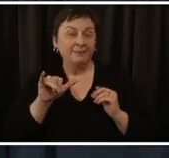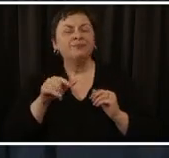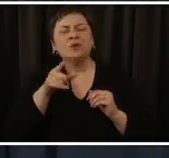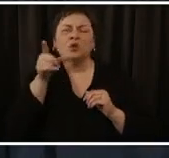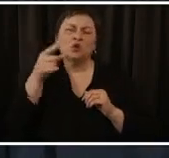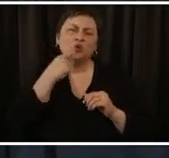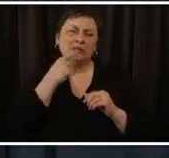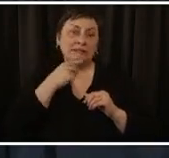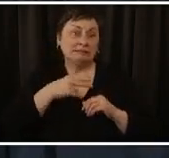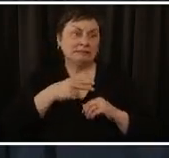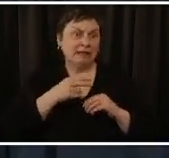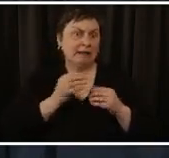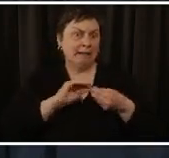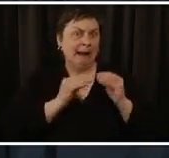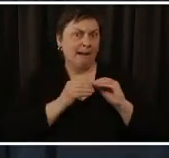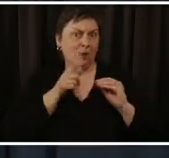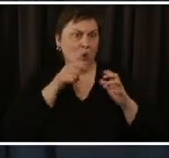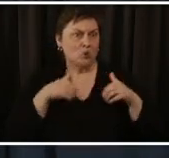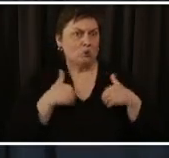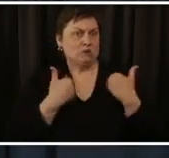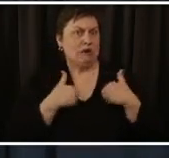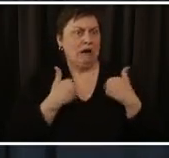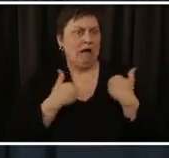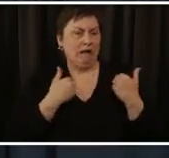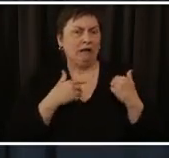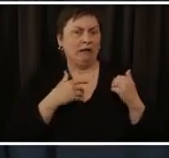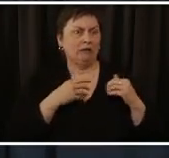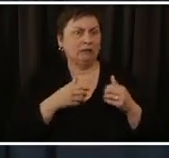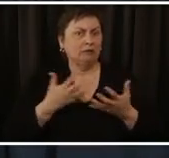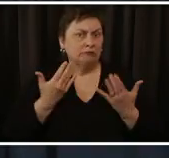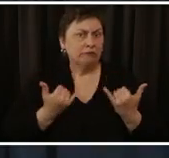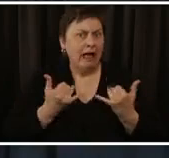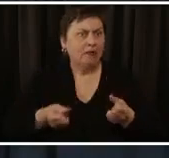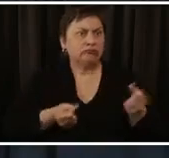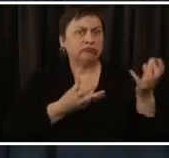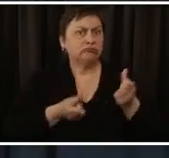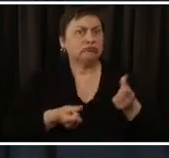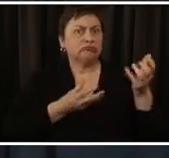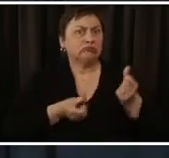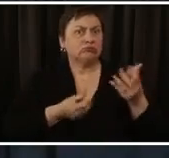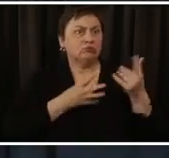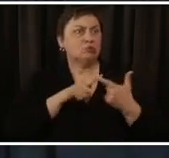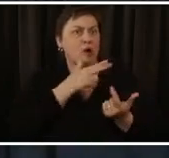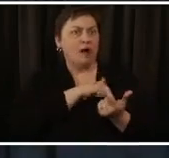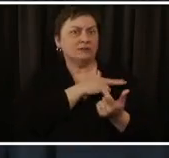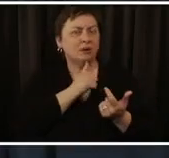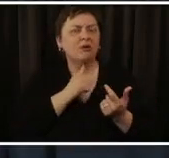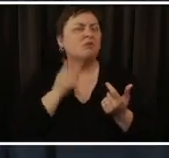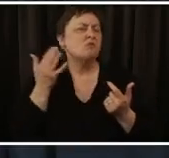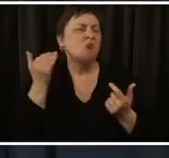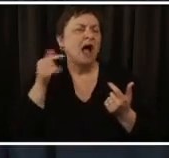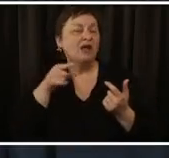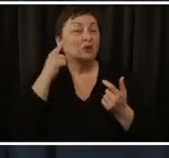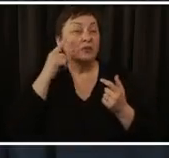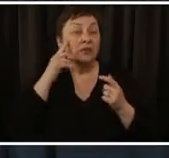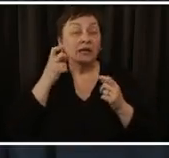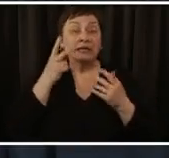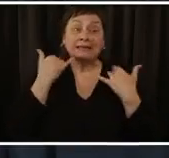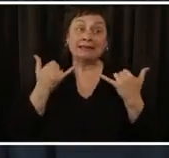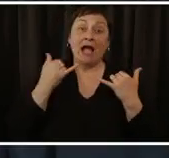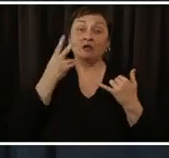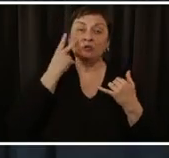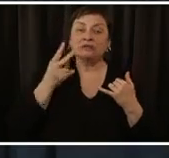which generally should fare better against the disease, do you think that's because we're seeing more variants in the state? Do you think that's a driver here?